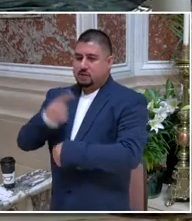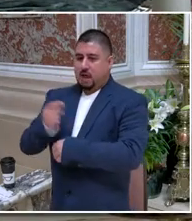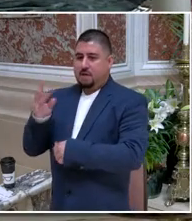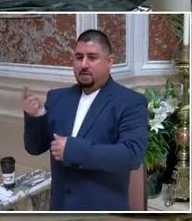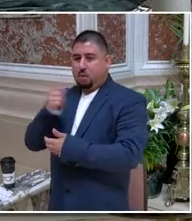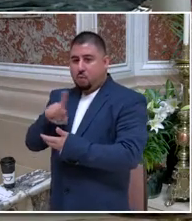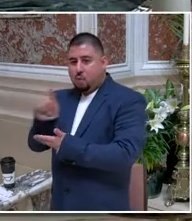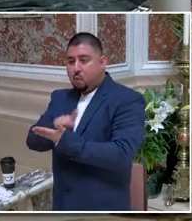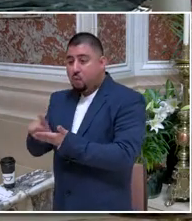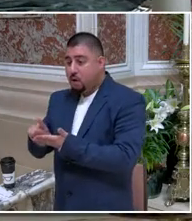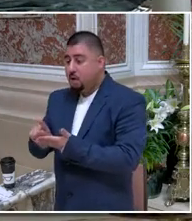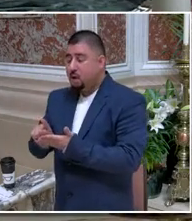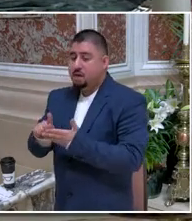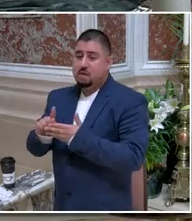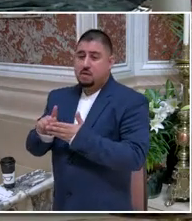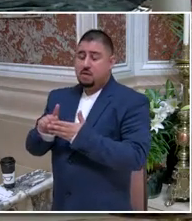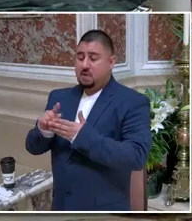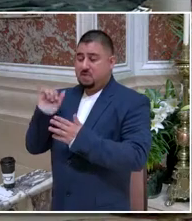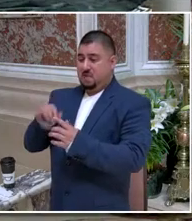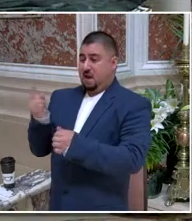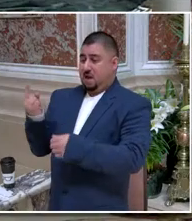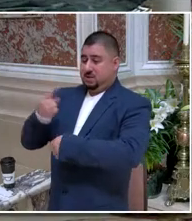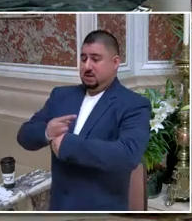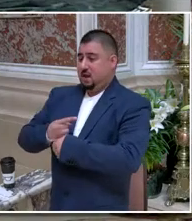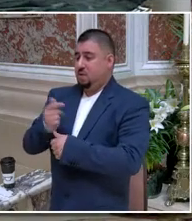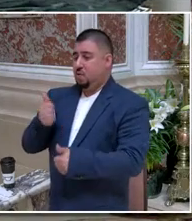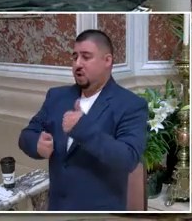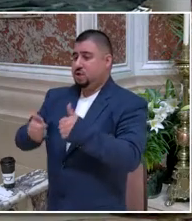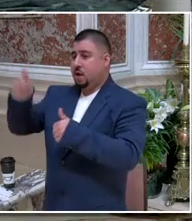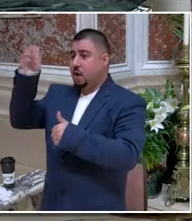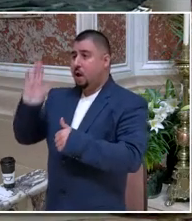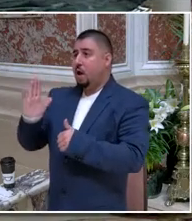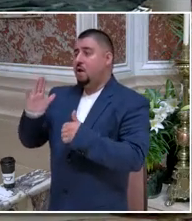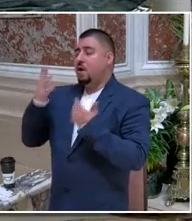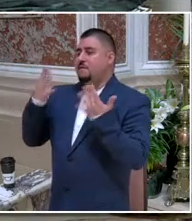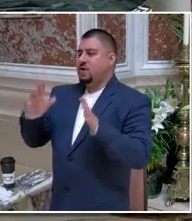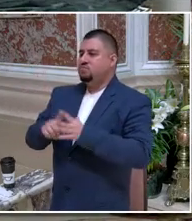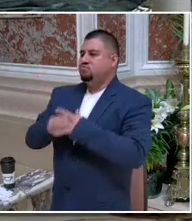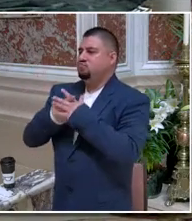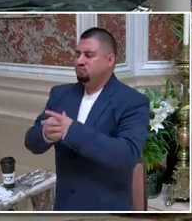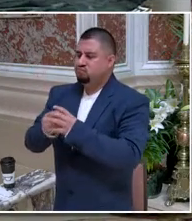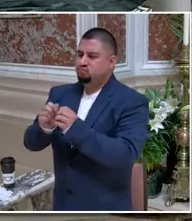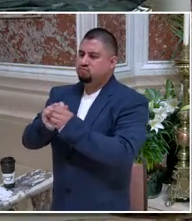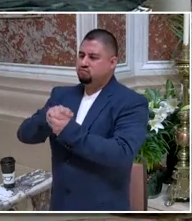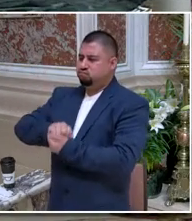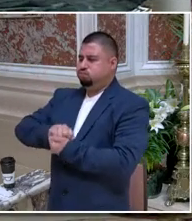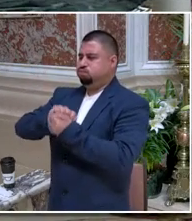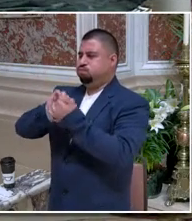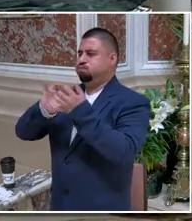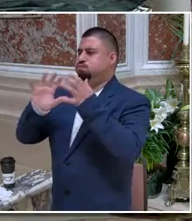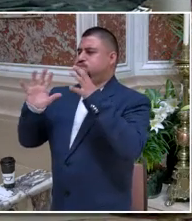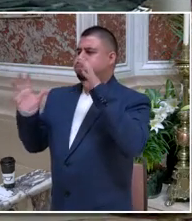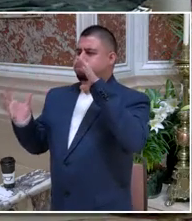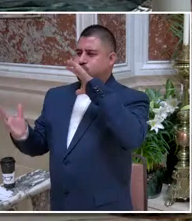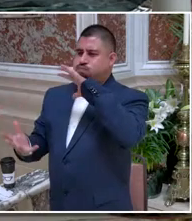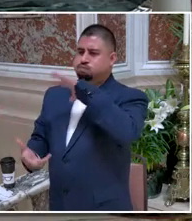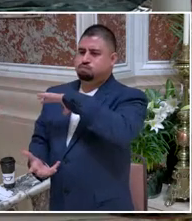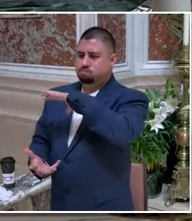week, the very day on which God started his creation in the first